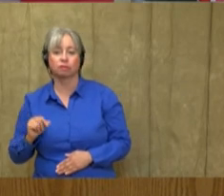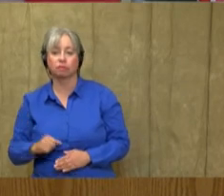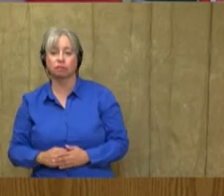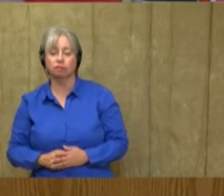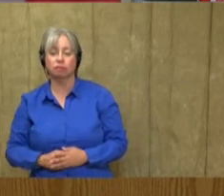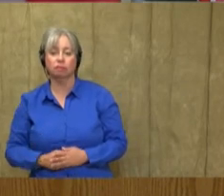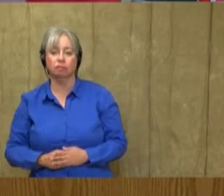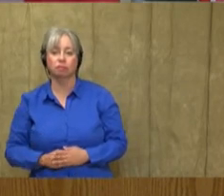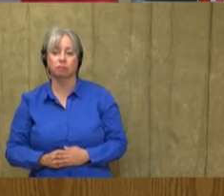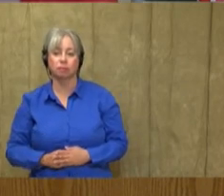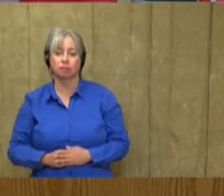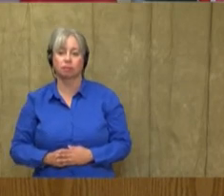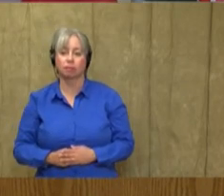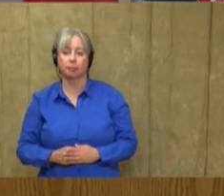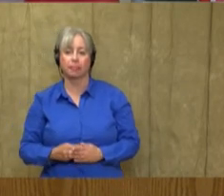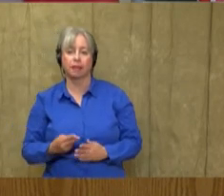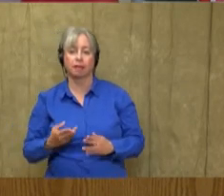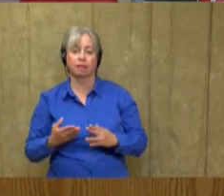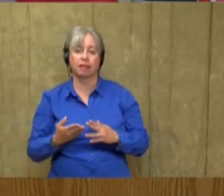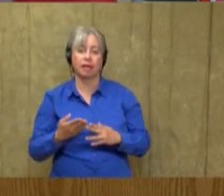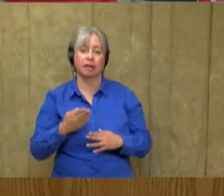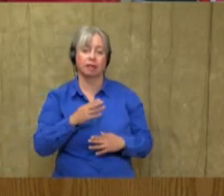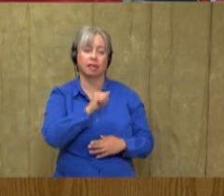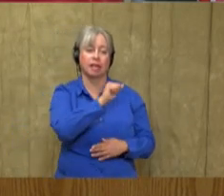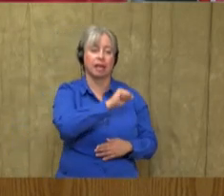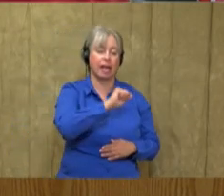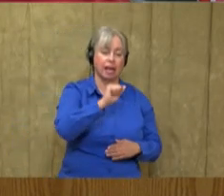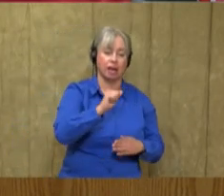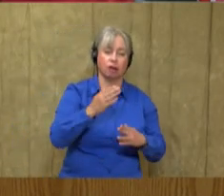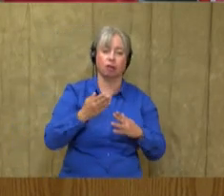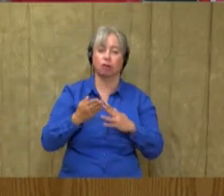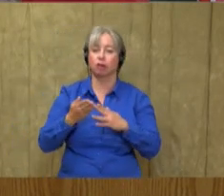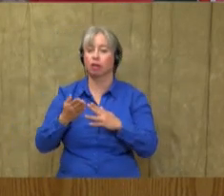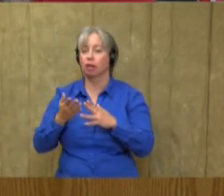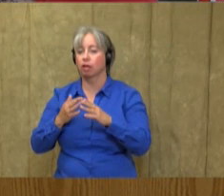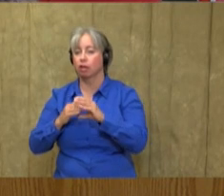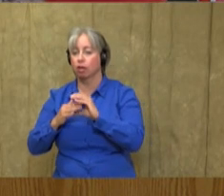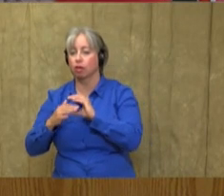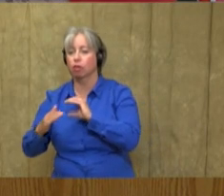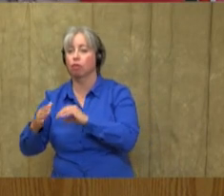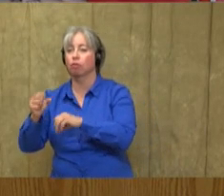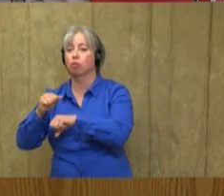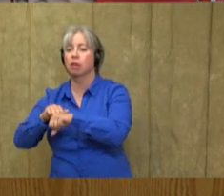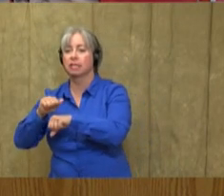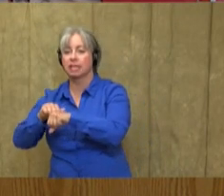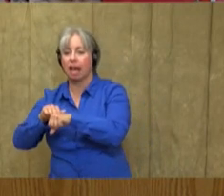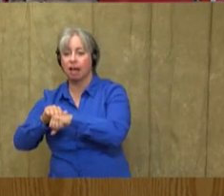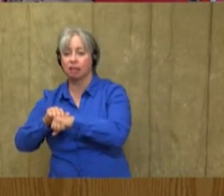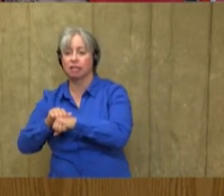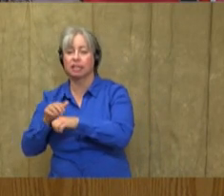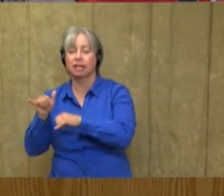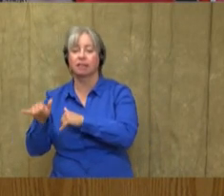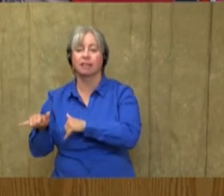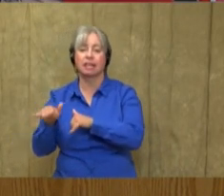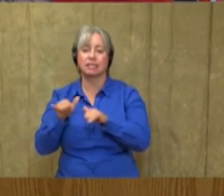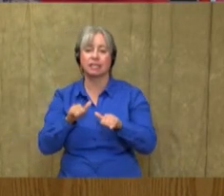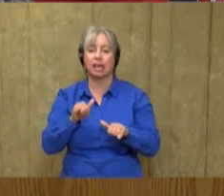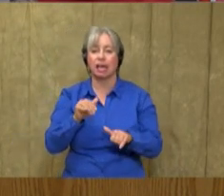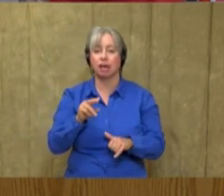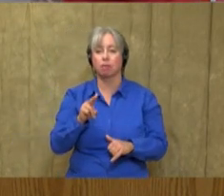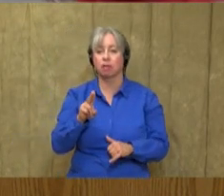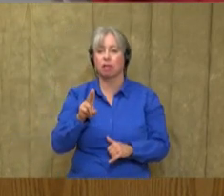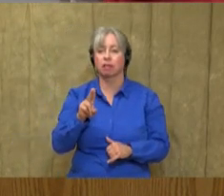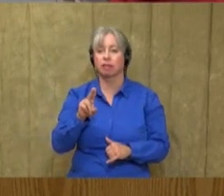if it has to go through two mediums, like air to a solid. So the same thing happens with ultrasound. So people who